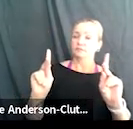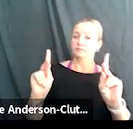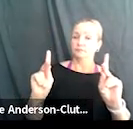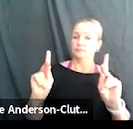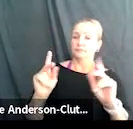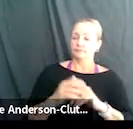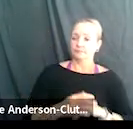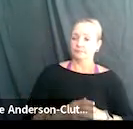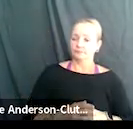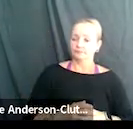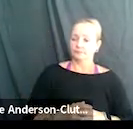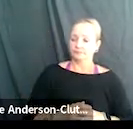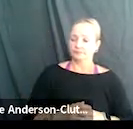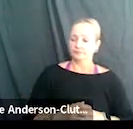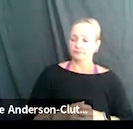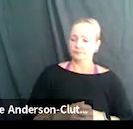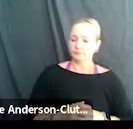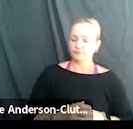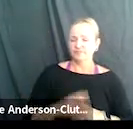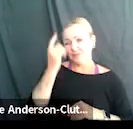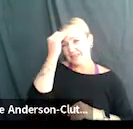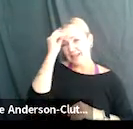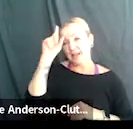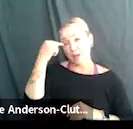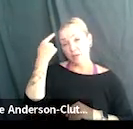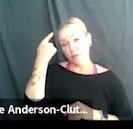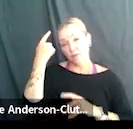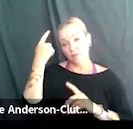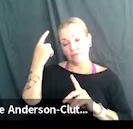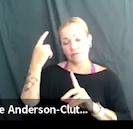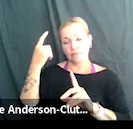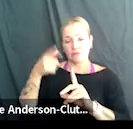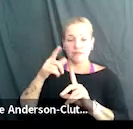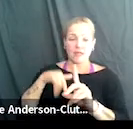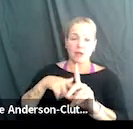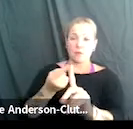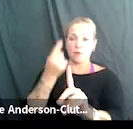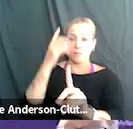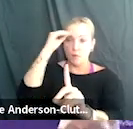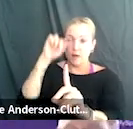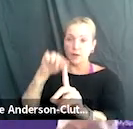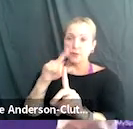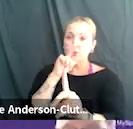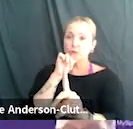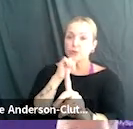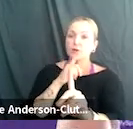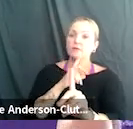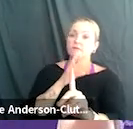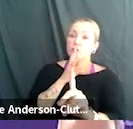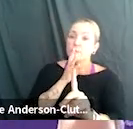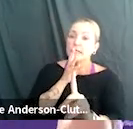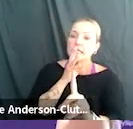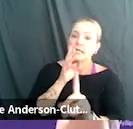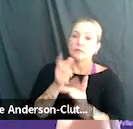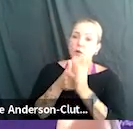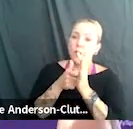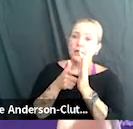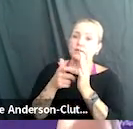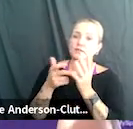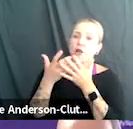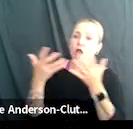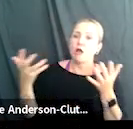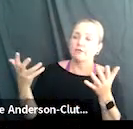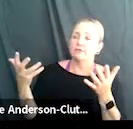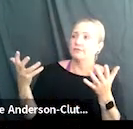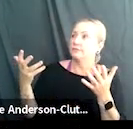equated that to a nonverbal child, it would essentially look the same, I would think. Absolutely, you know, and I think that's a really excellent point. I think that's